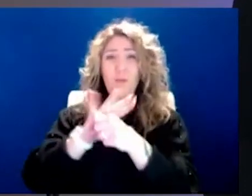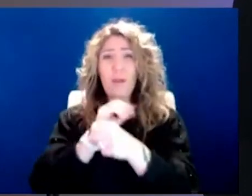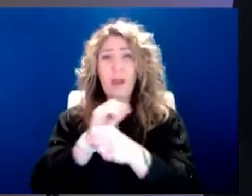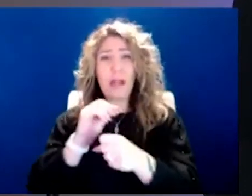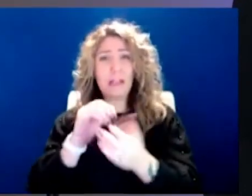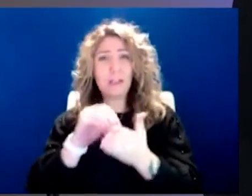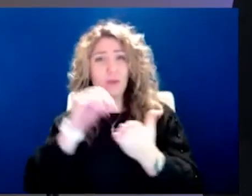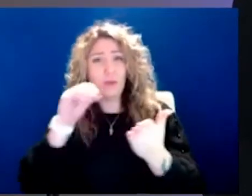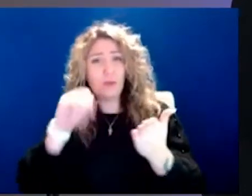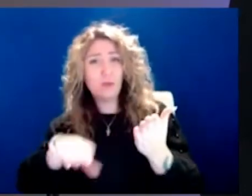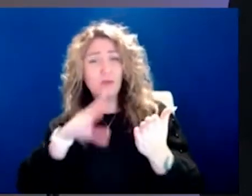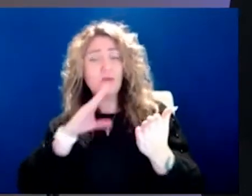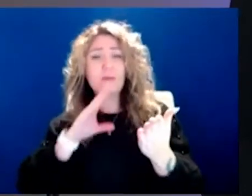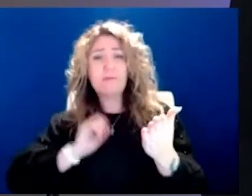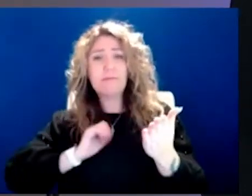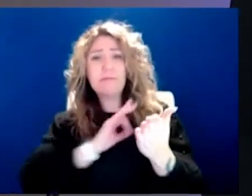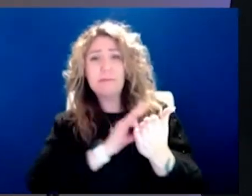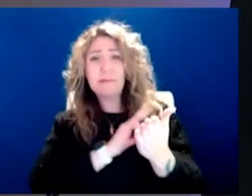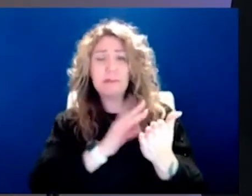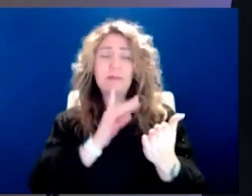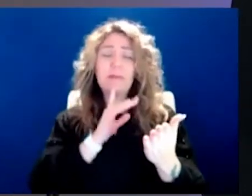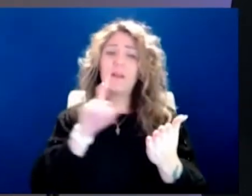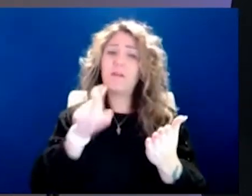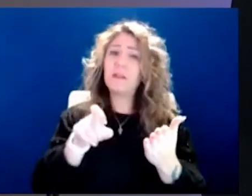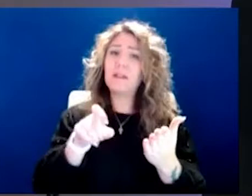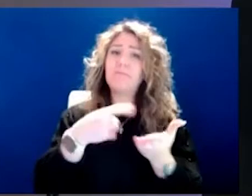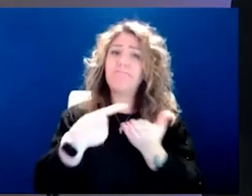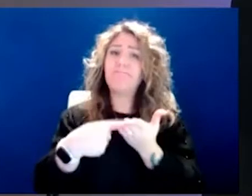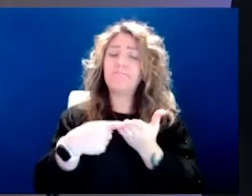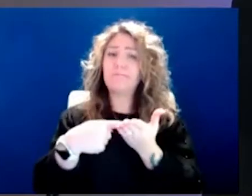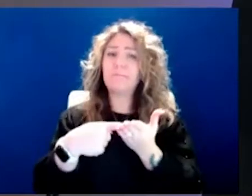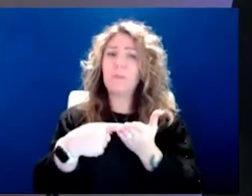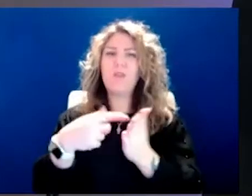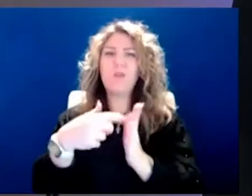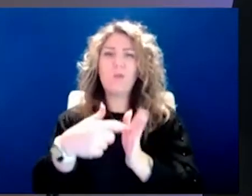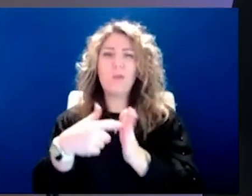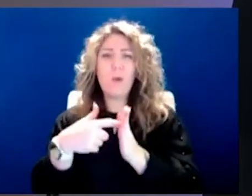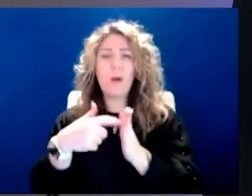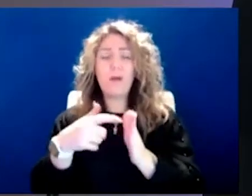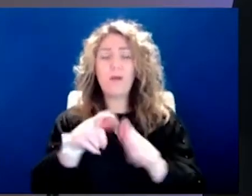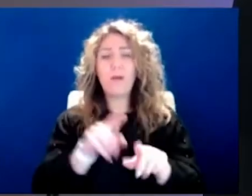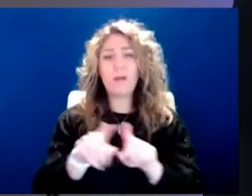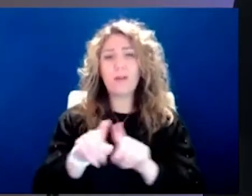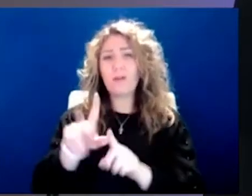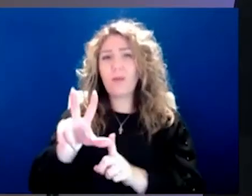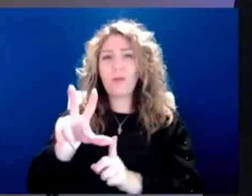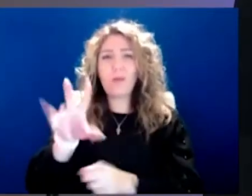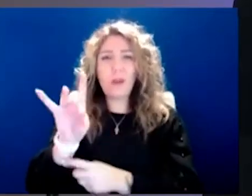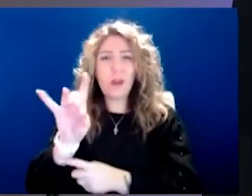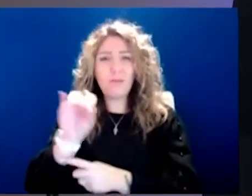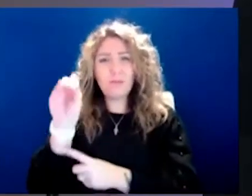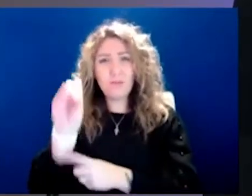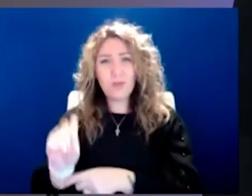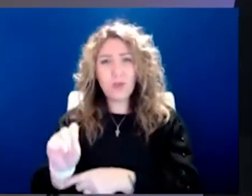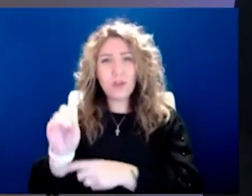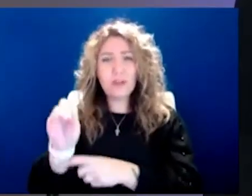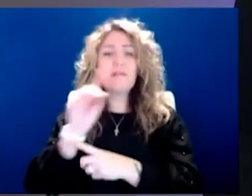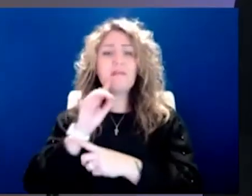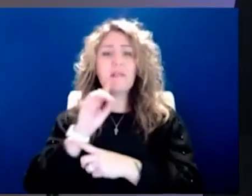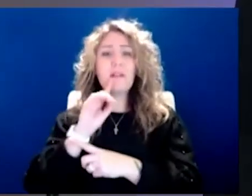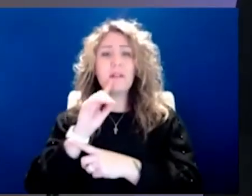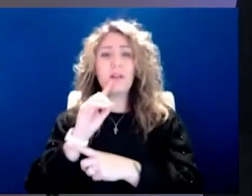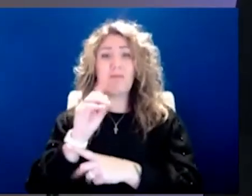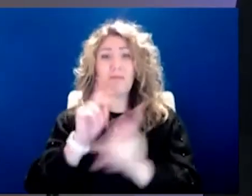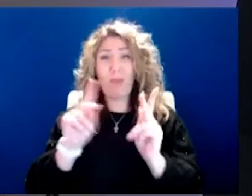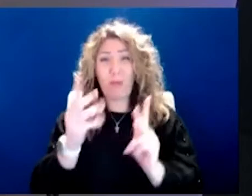extending mask requirements. Also, only around 38% of Missourians have had a third dose of the COVID vaccine. 55%